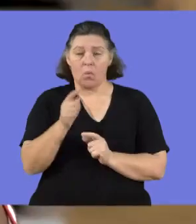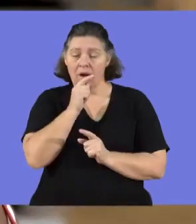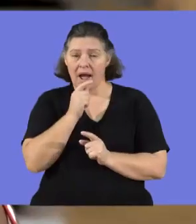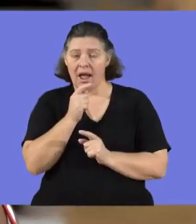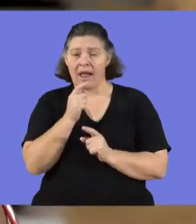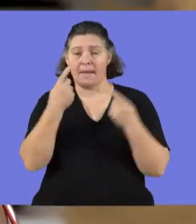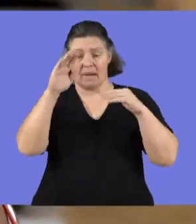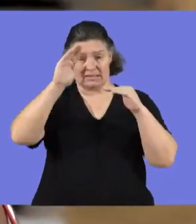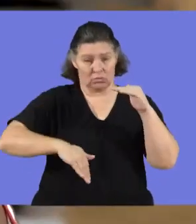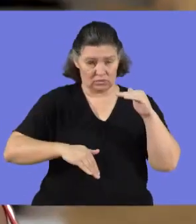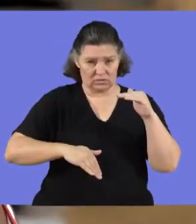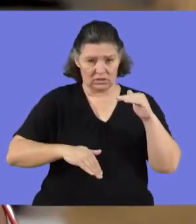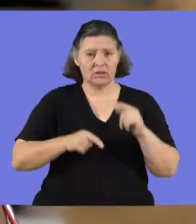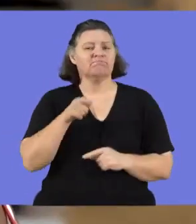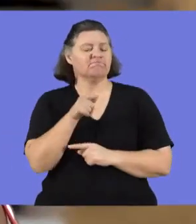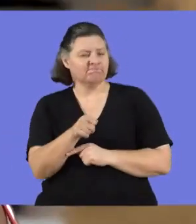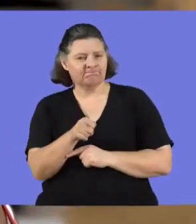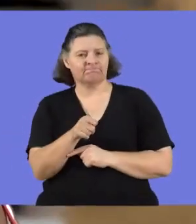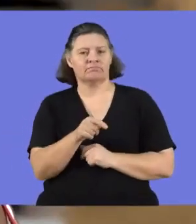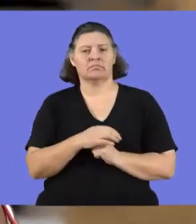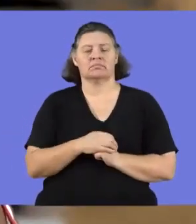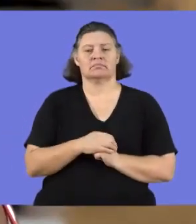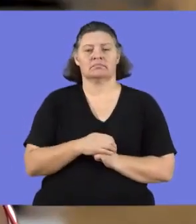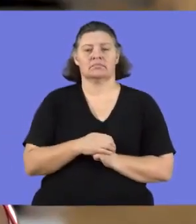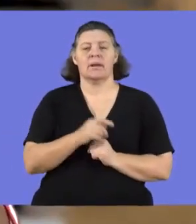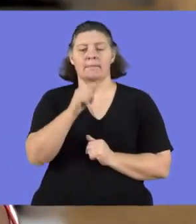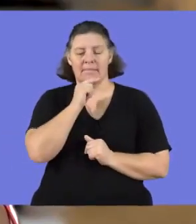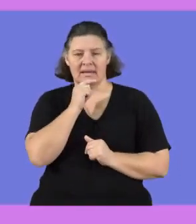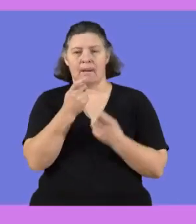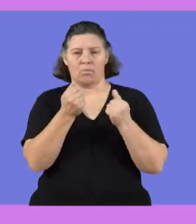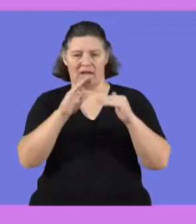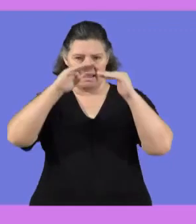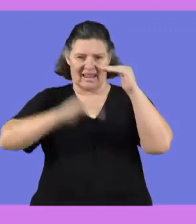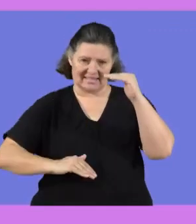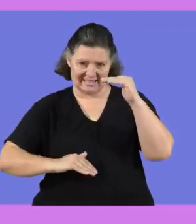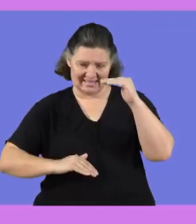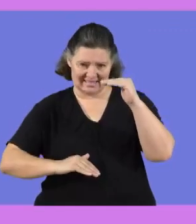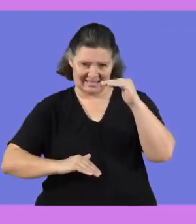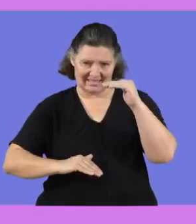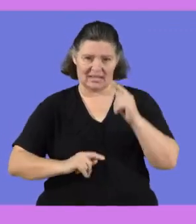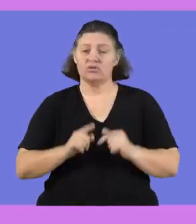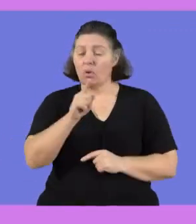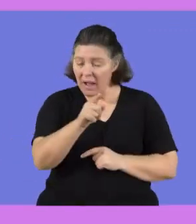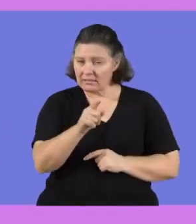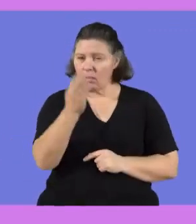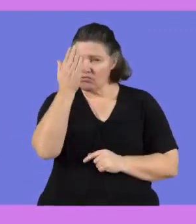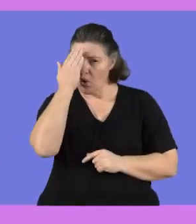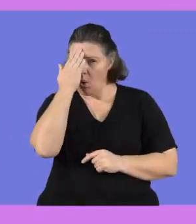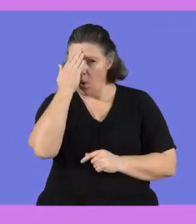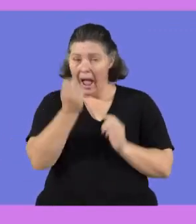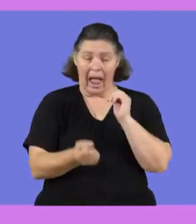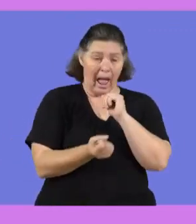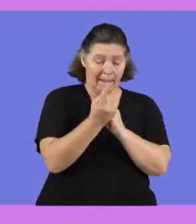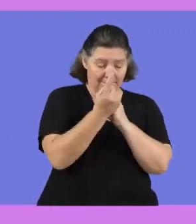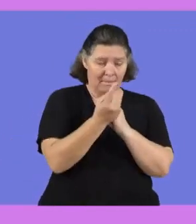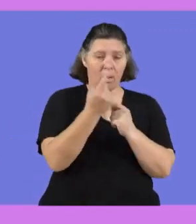is marked down, the implication is that it has been decreased. So I want you to be familiar